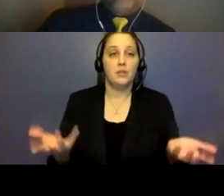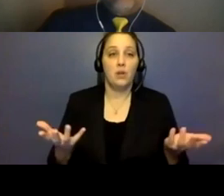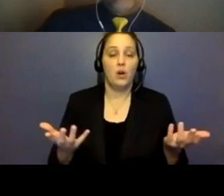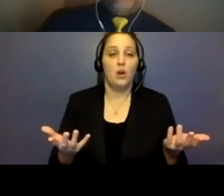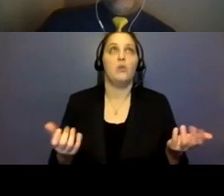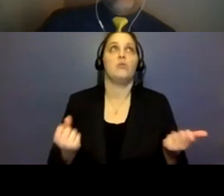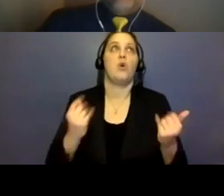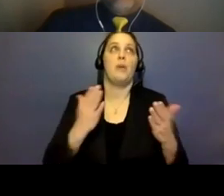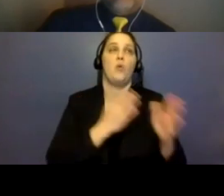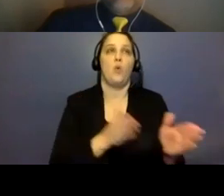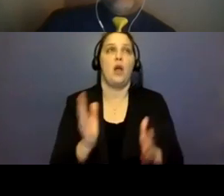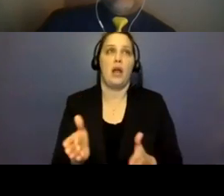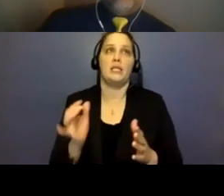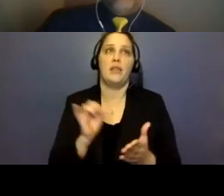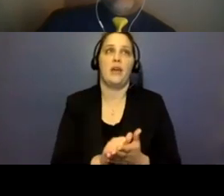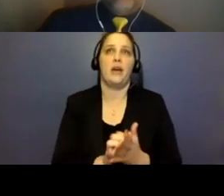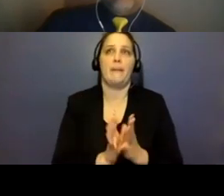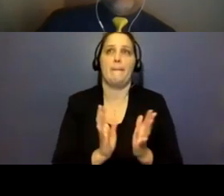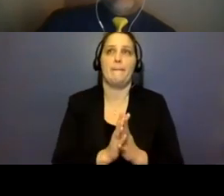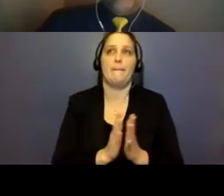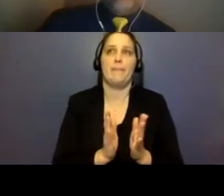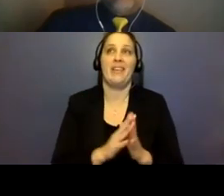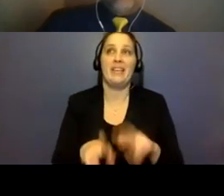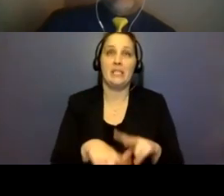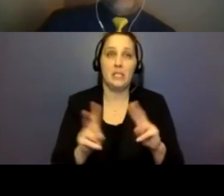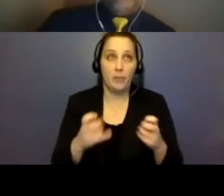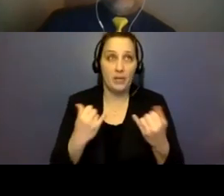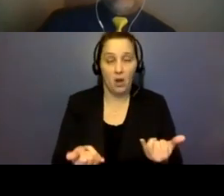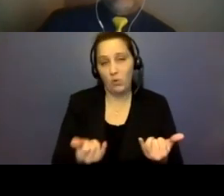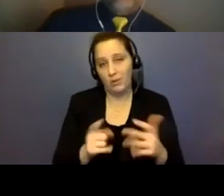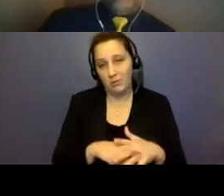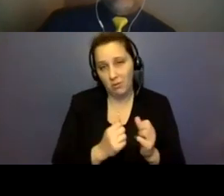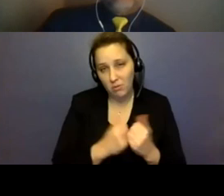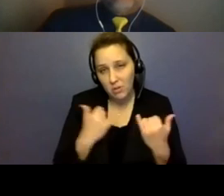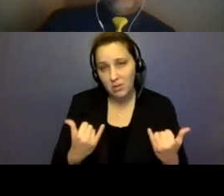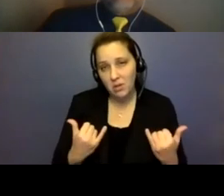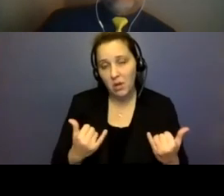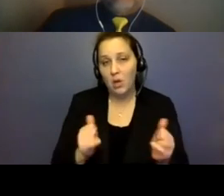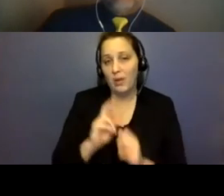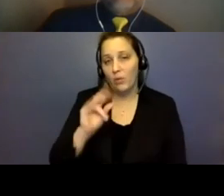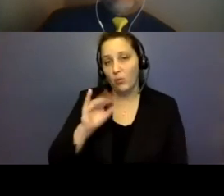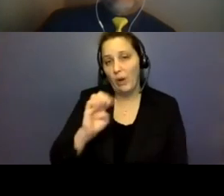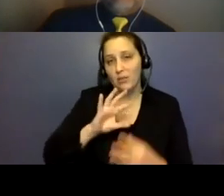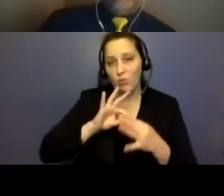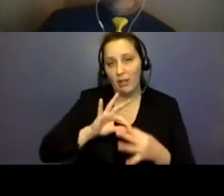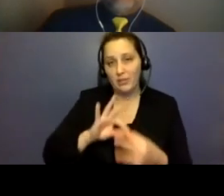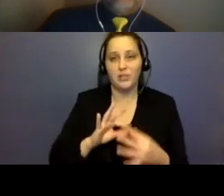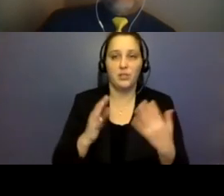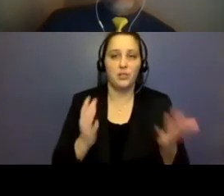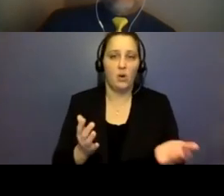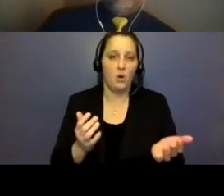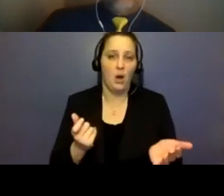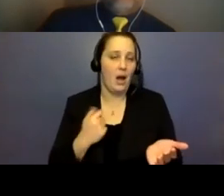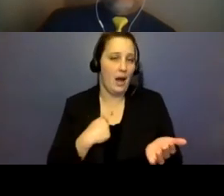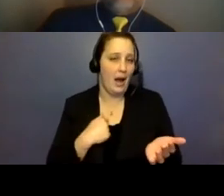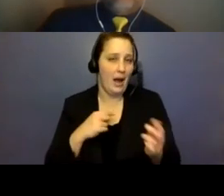many ways that this topic now that we started out with in terms of race relations, you know, I took